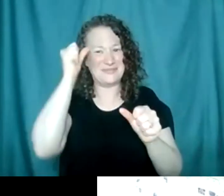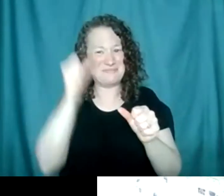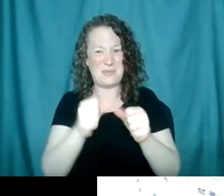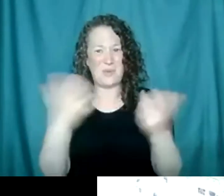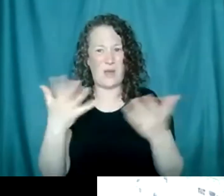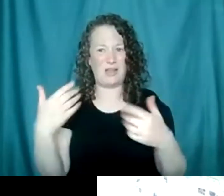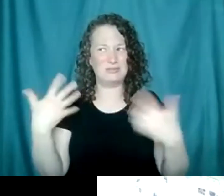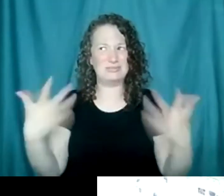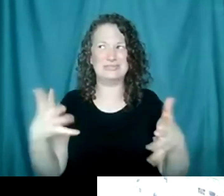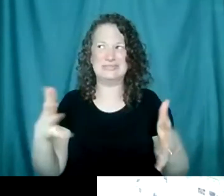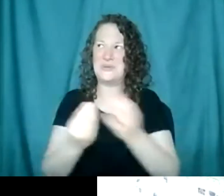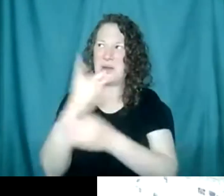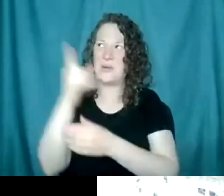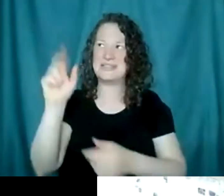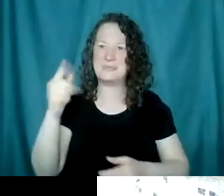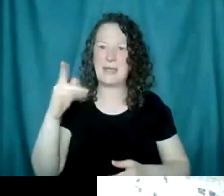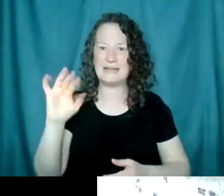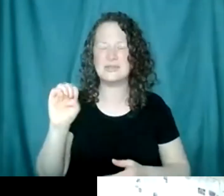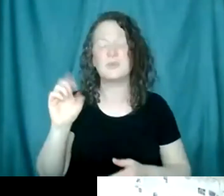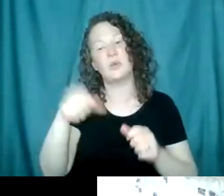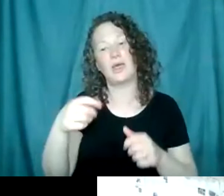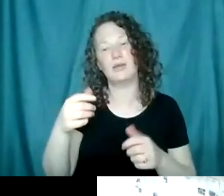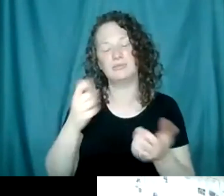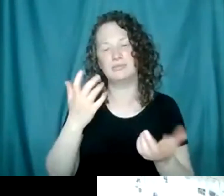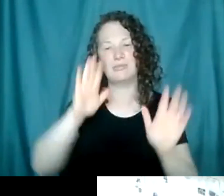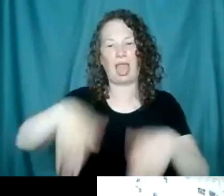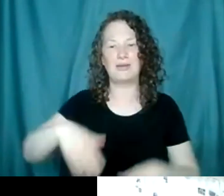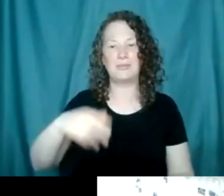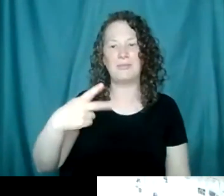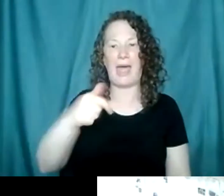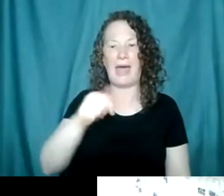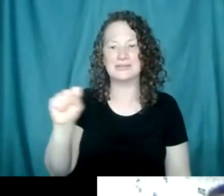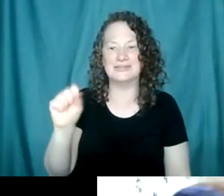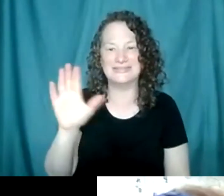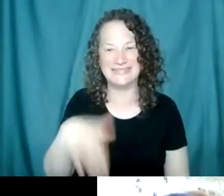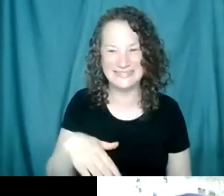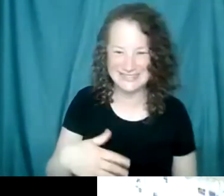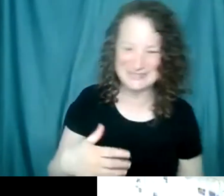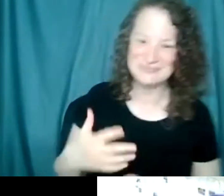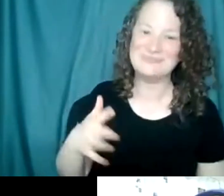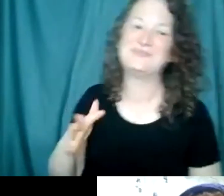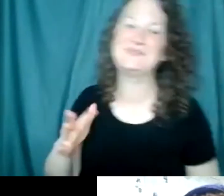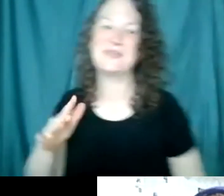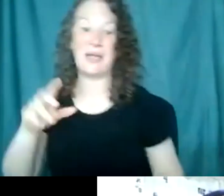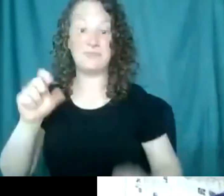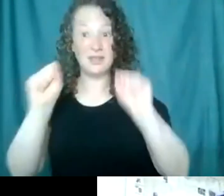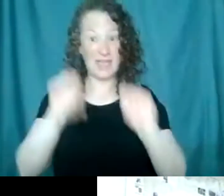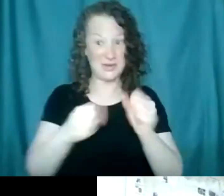in space. All right, well, you can pass as well, and then we'll round it all up at the end. Okay. So can you grow